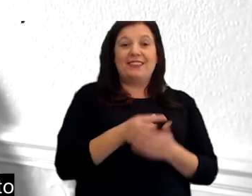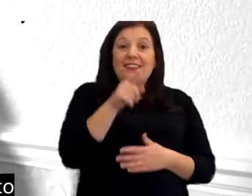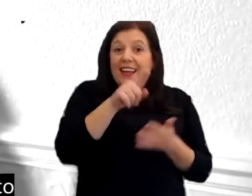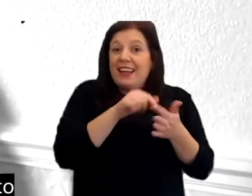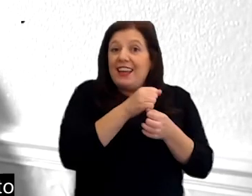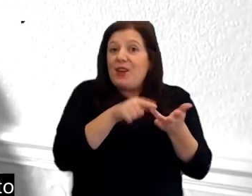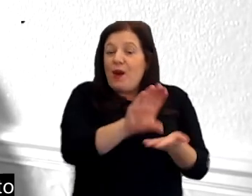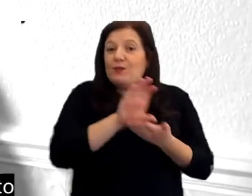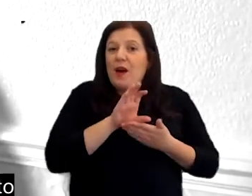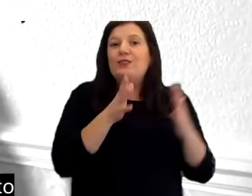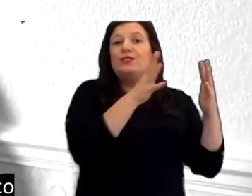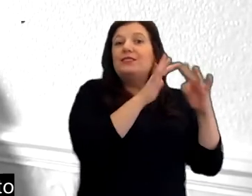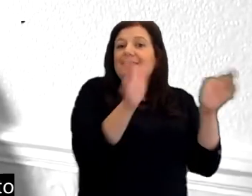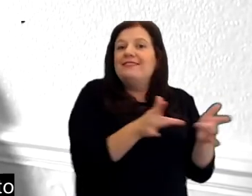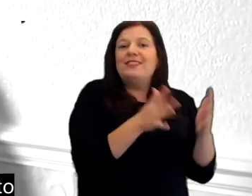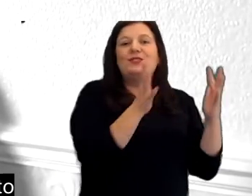please head over to